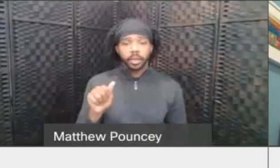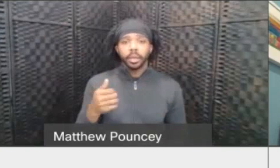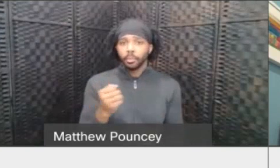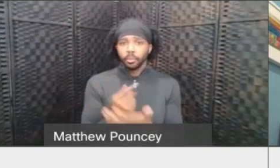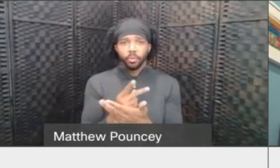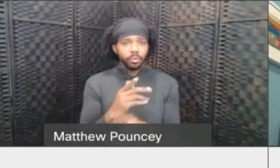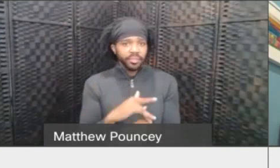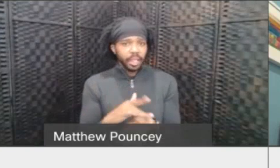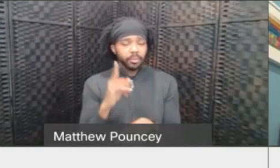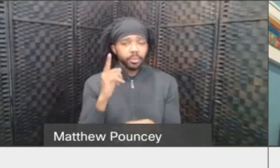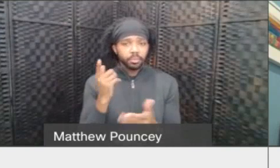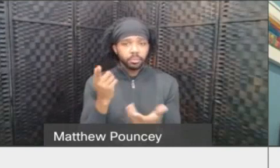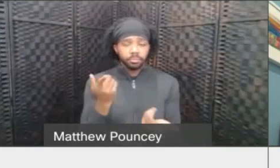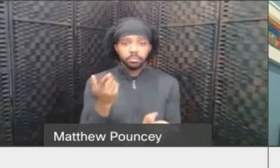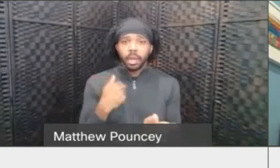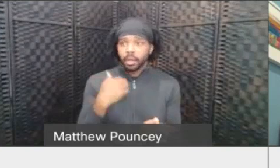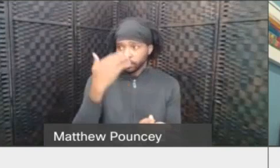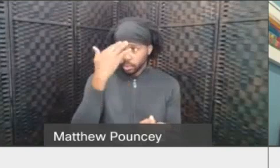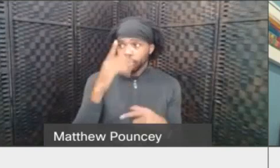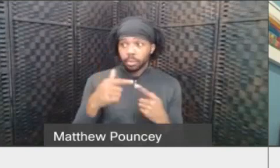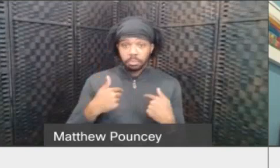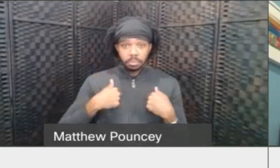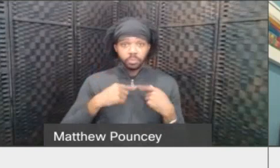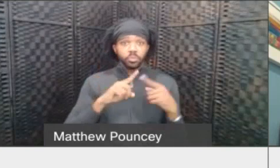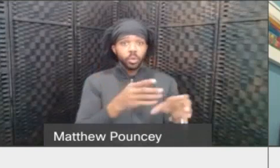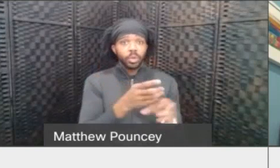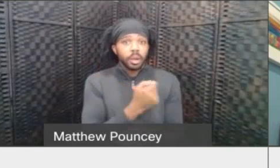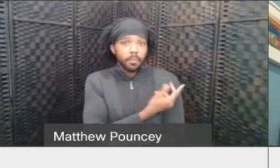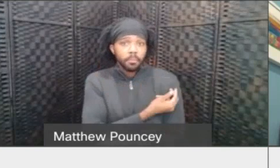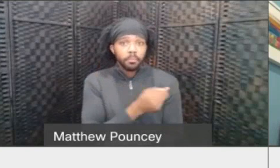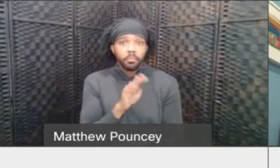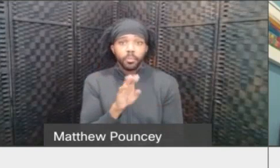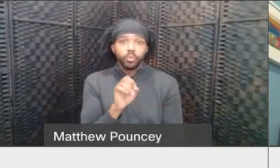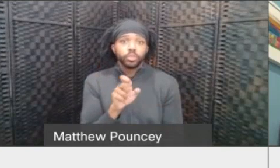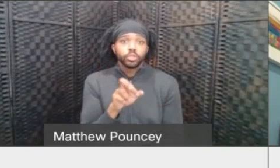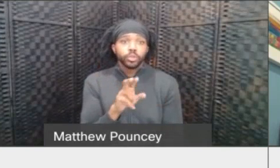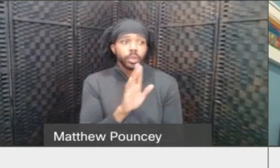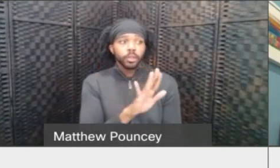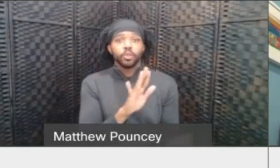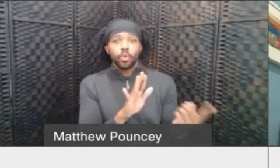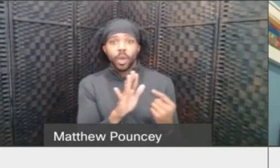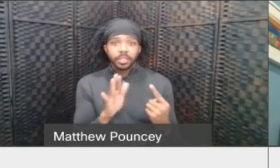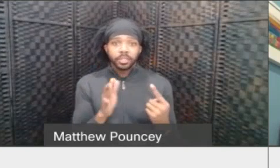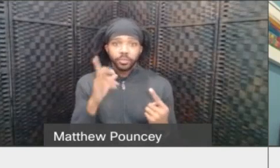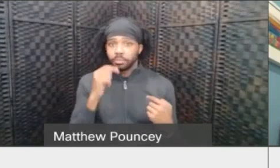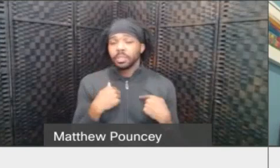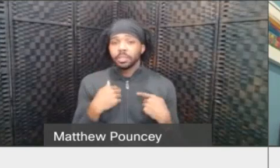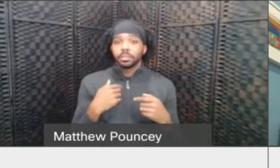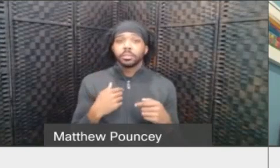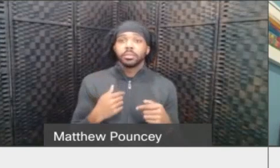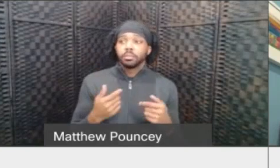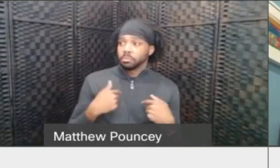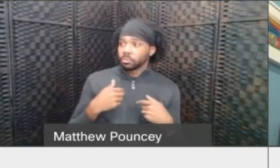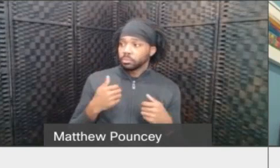I know when I went to get a booster, one of their questions was, had